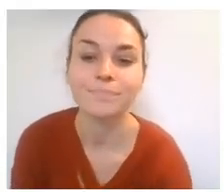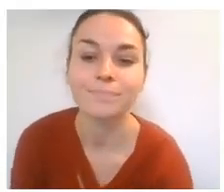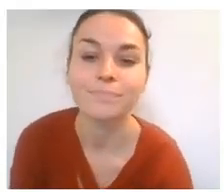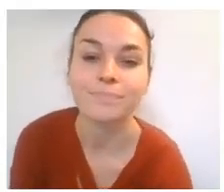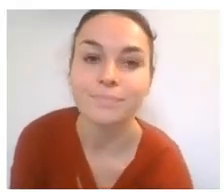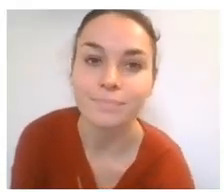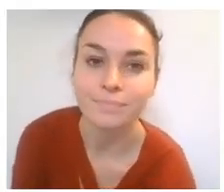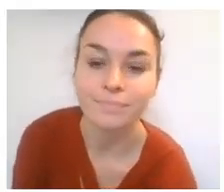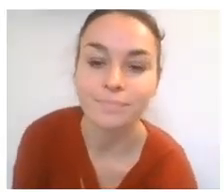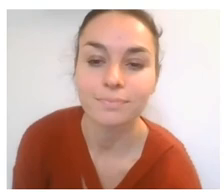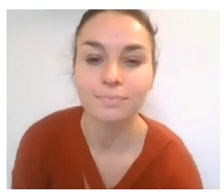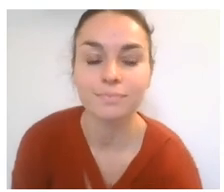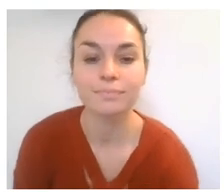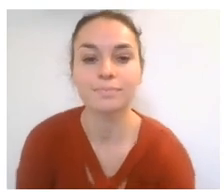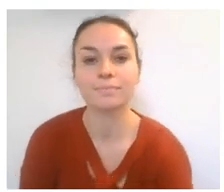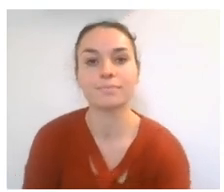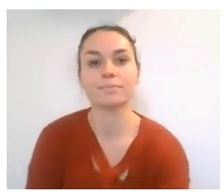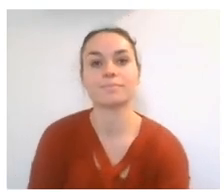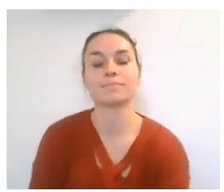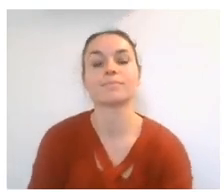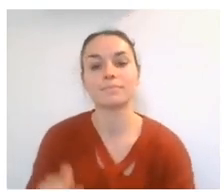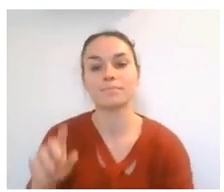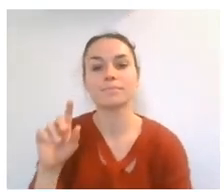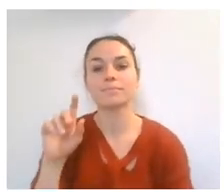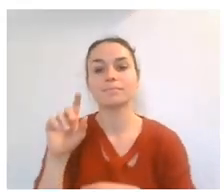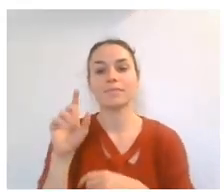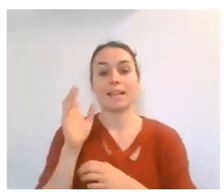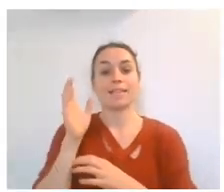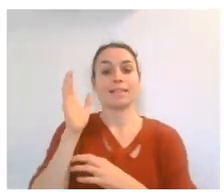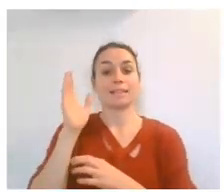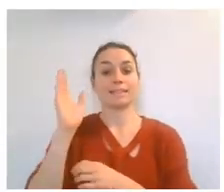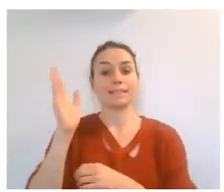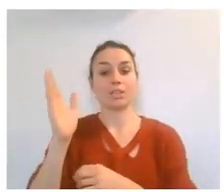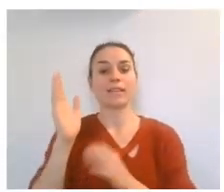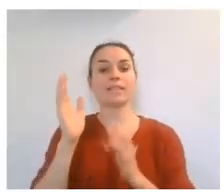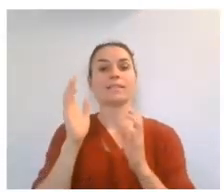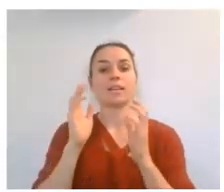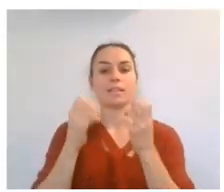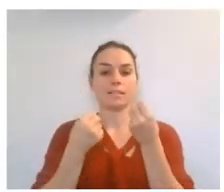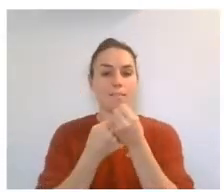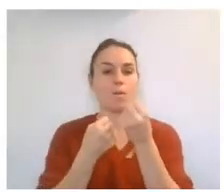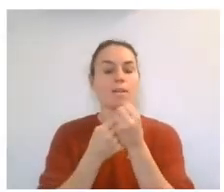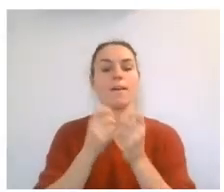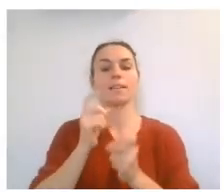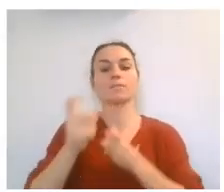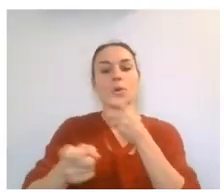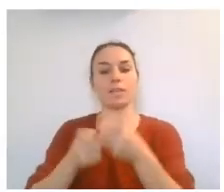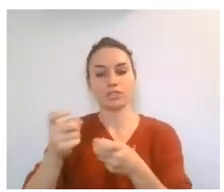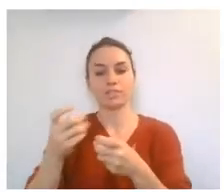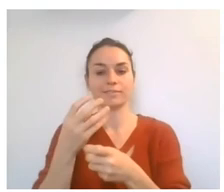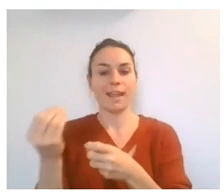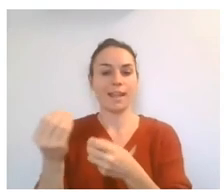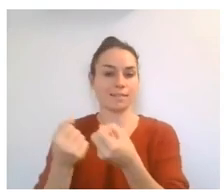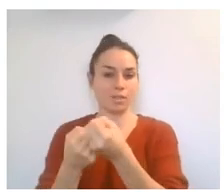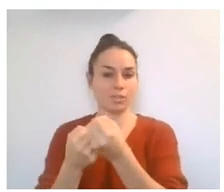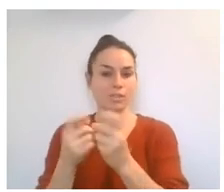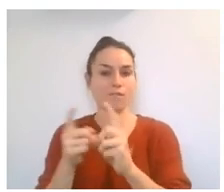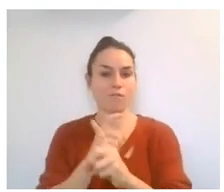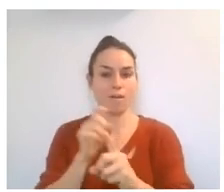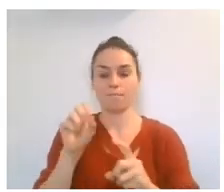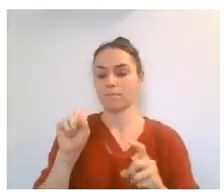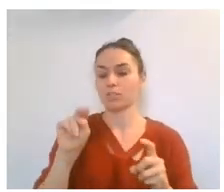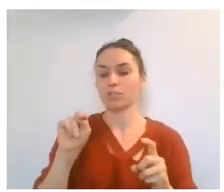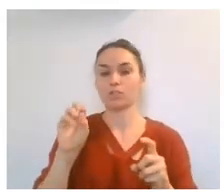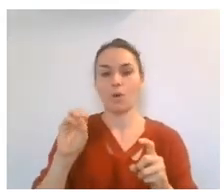The Trudy Sundberg Lecture Series is underwritten by donations and sponsorships to the Sno-Isle Libraries Foundation from community donors like